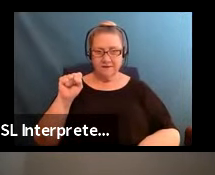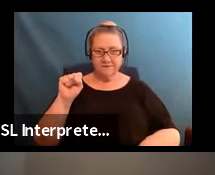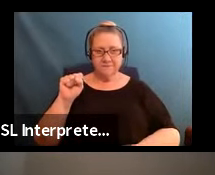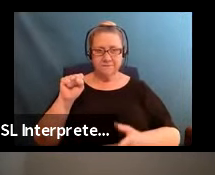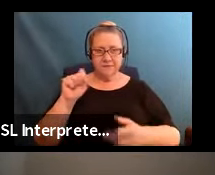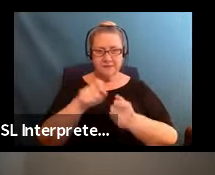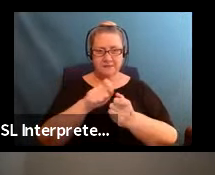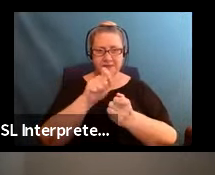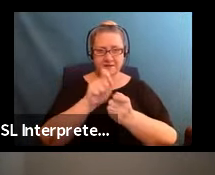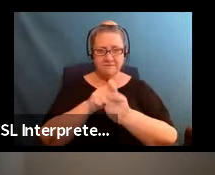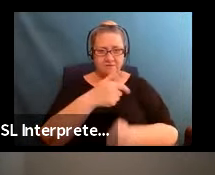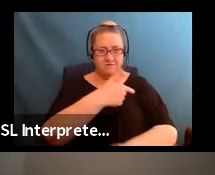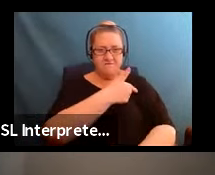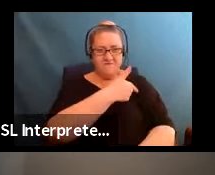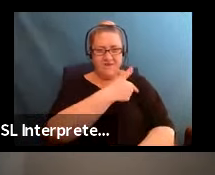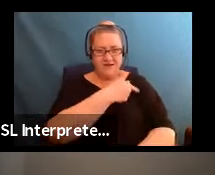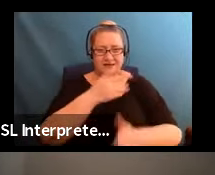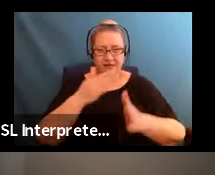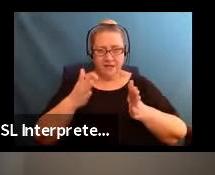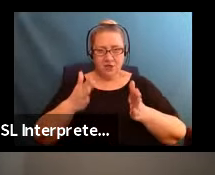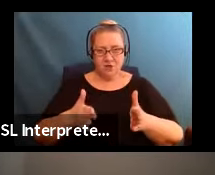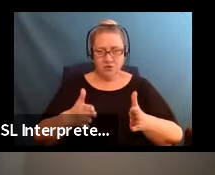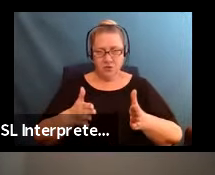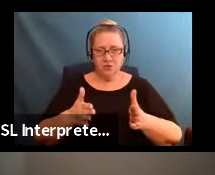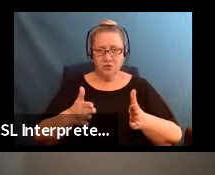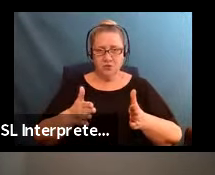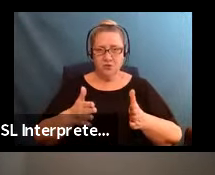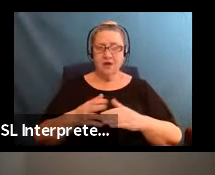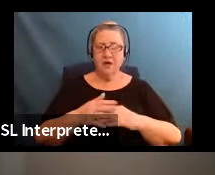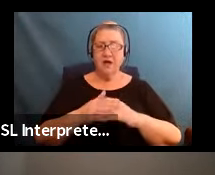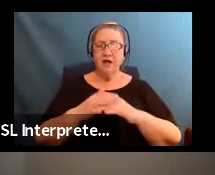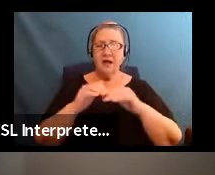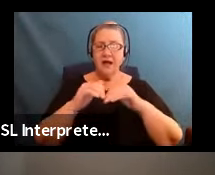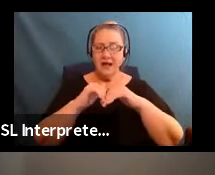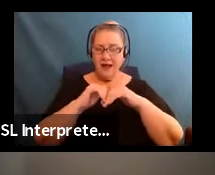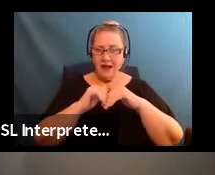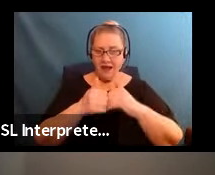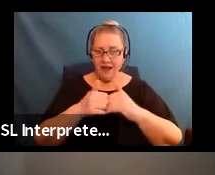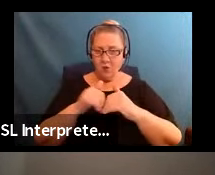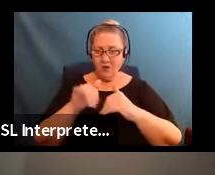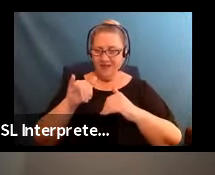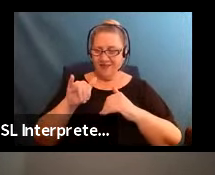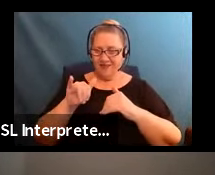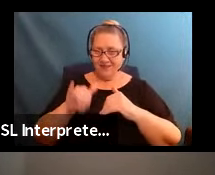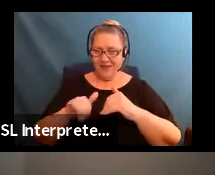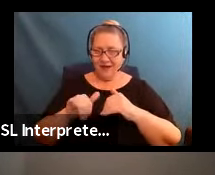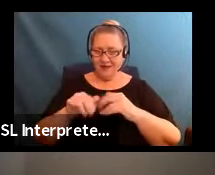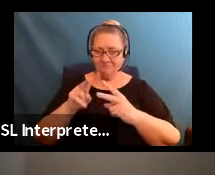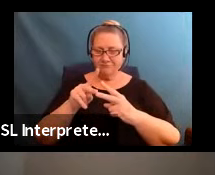particularly vaccinators on how that would impact